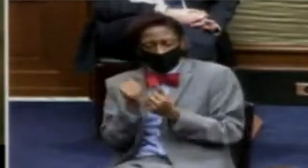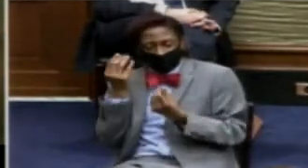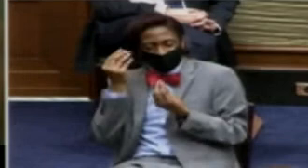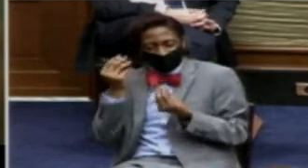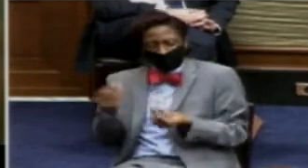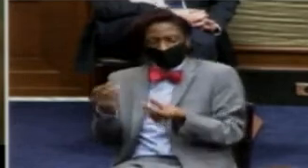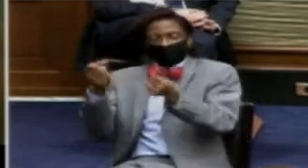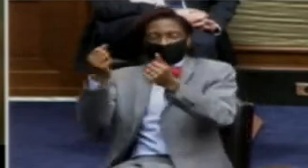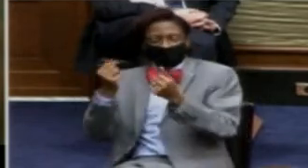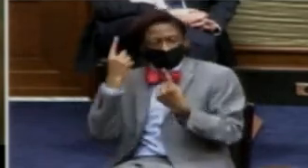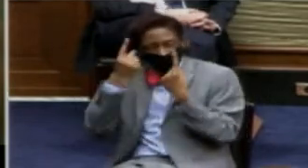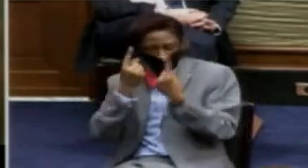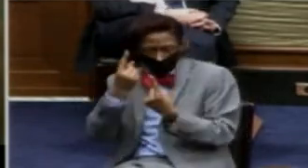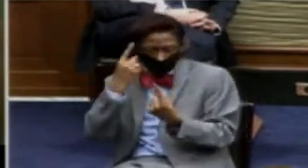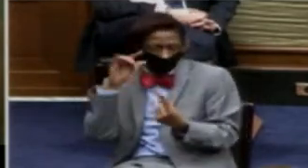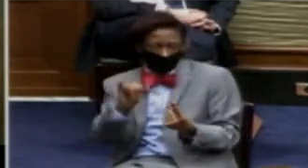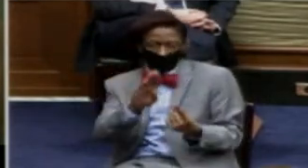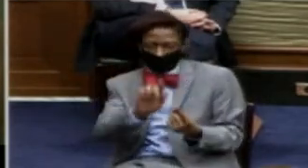so.